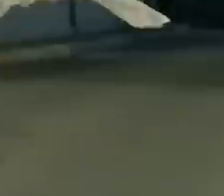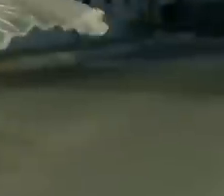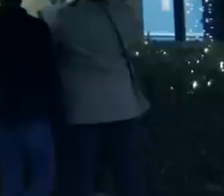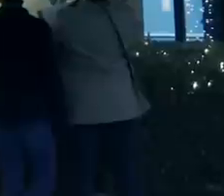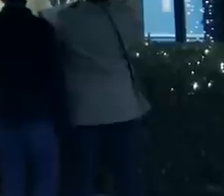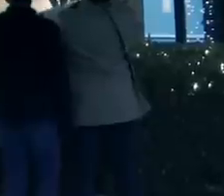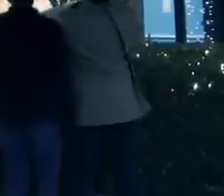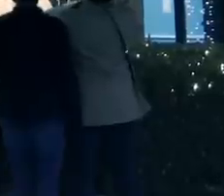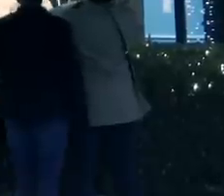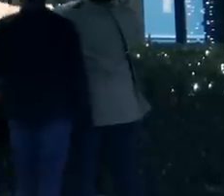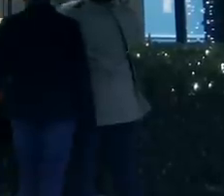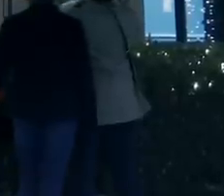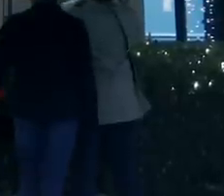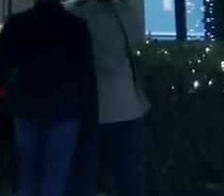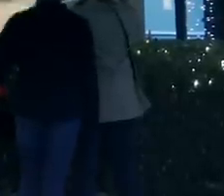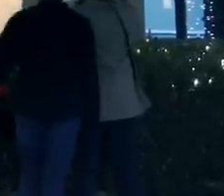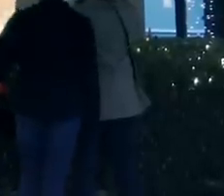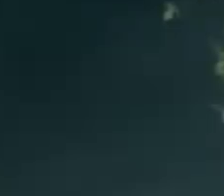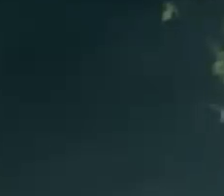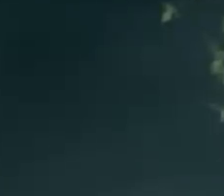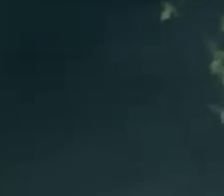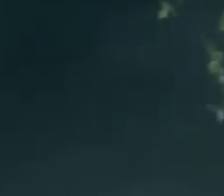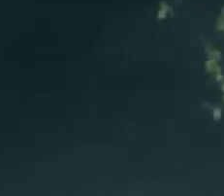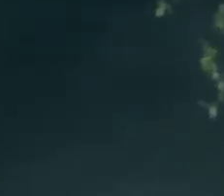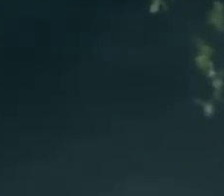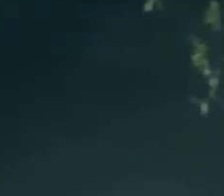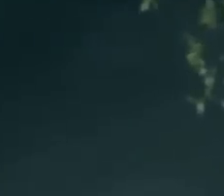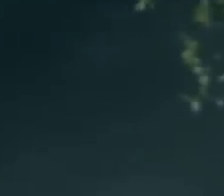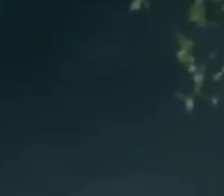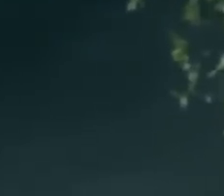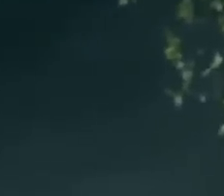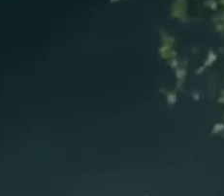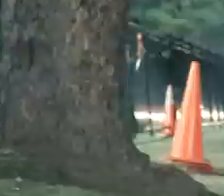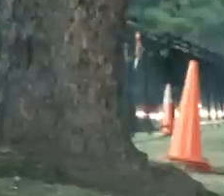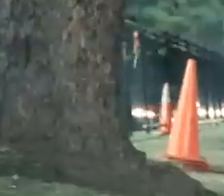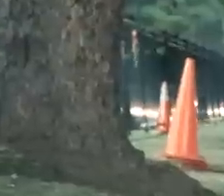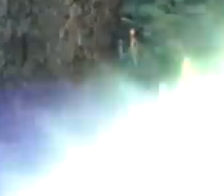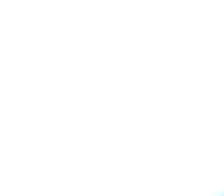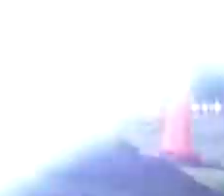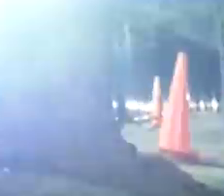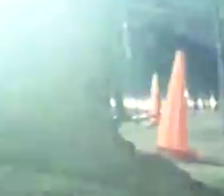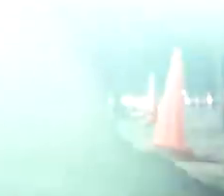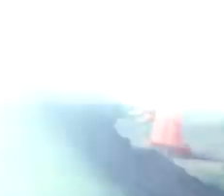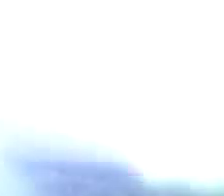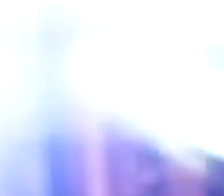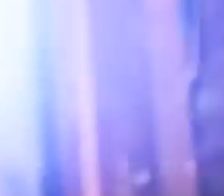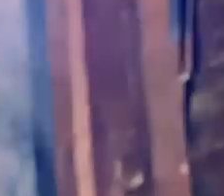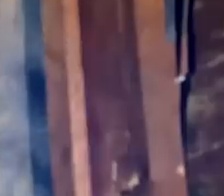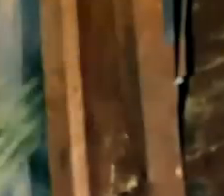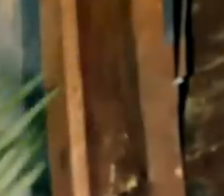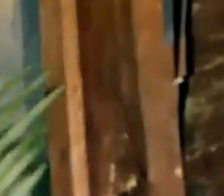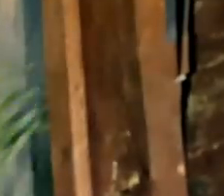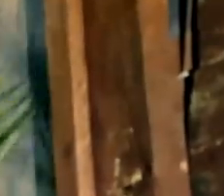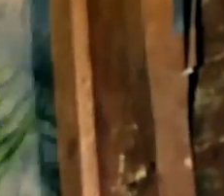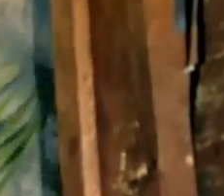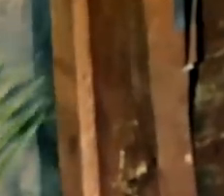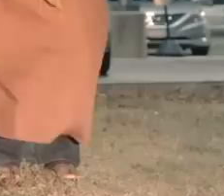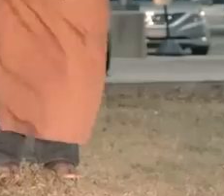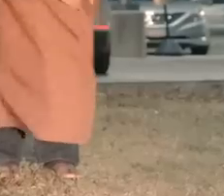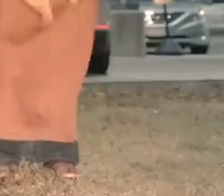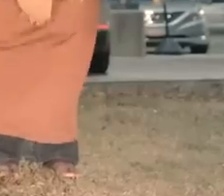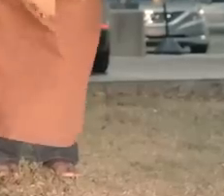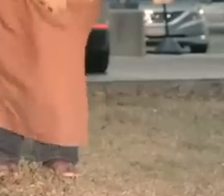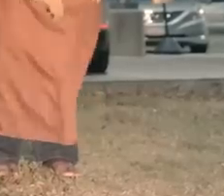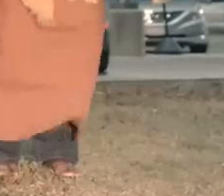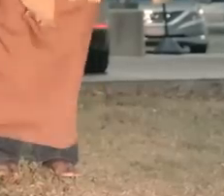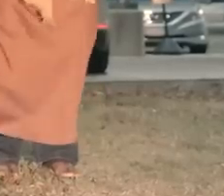is excited to announce the return of our live nativity entitled The Bethlehem Experience. The entire campus will